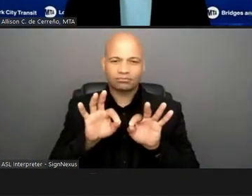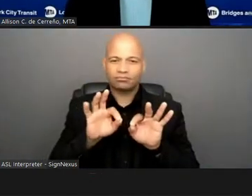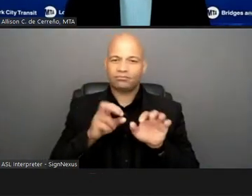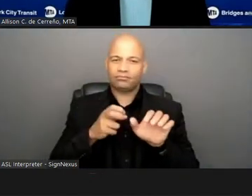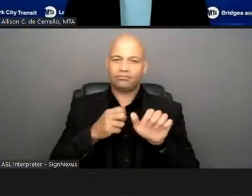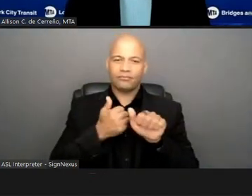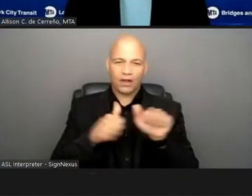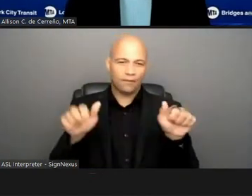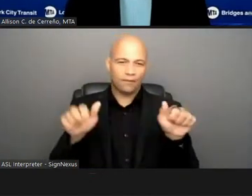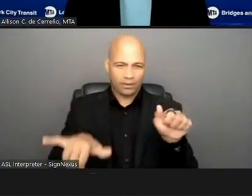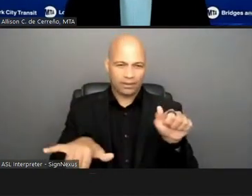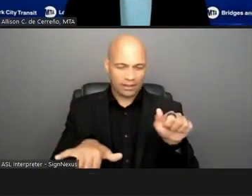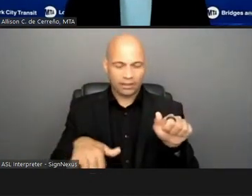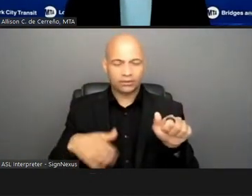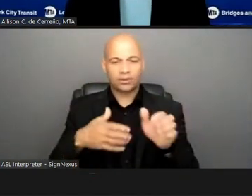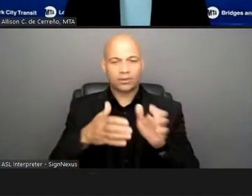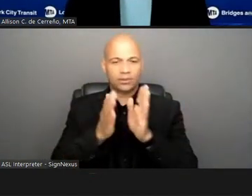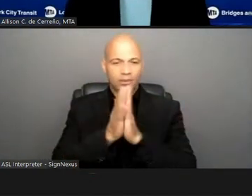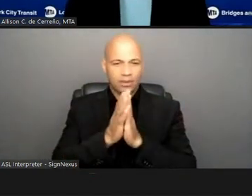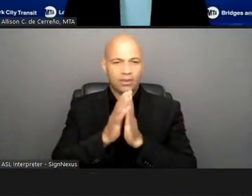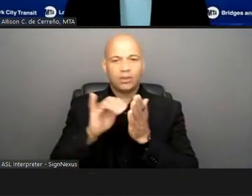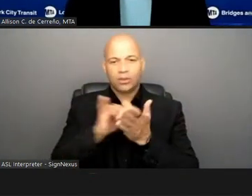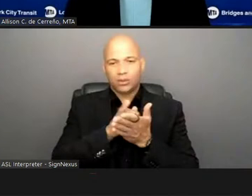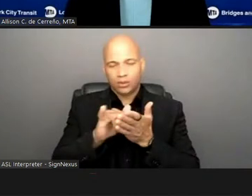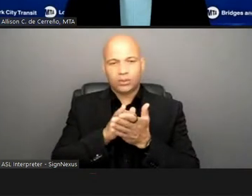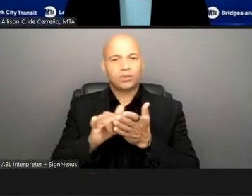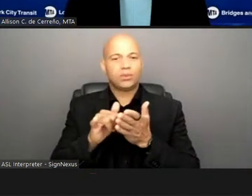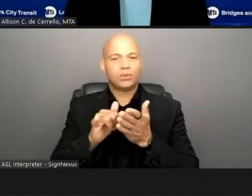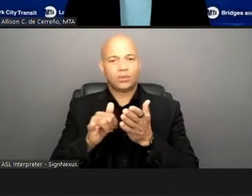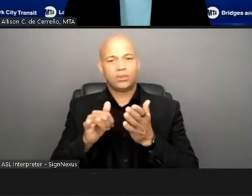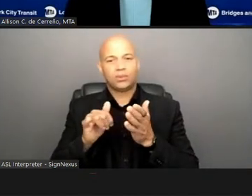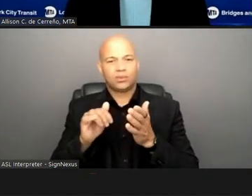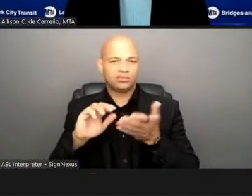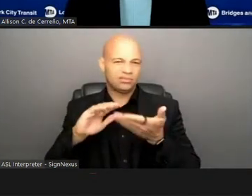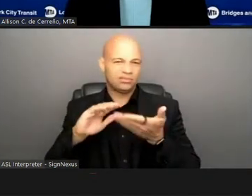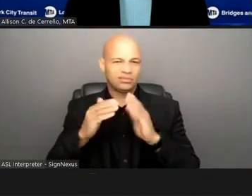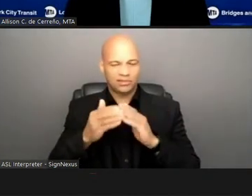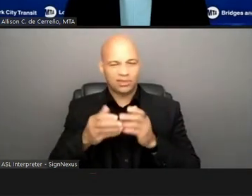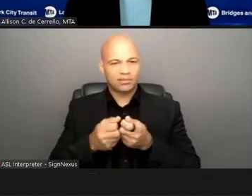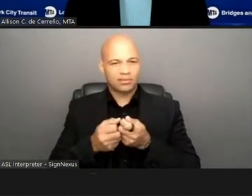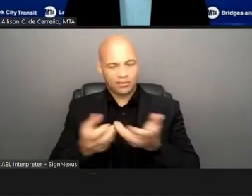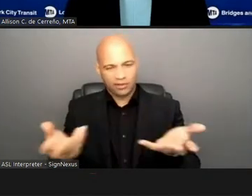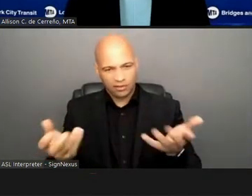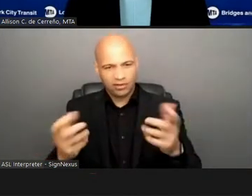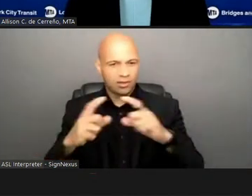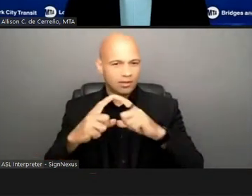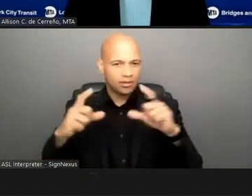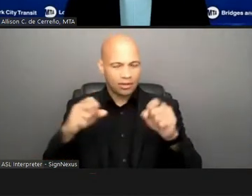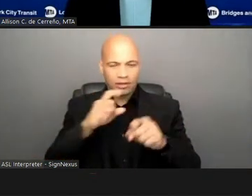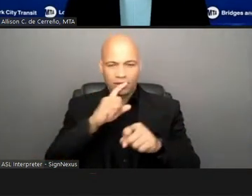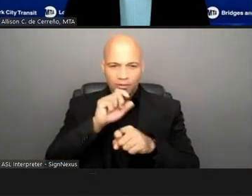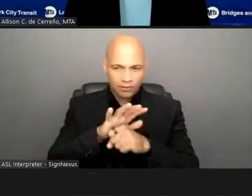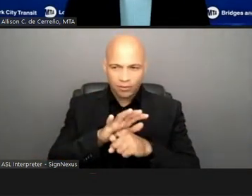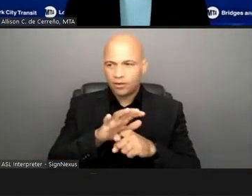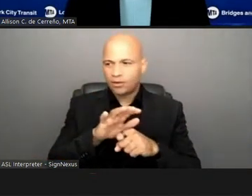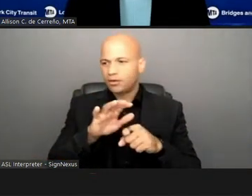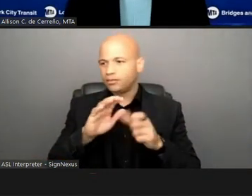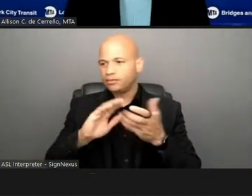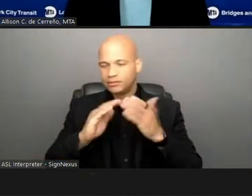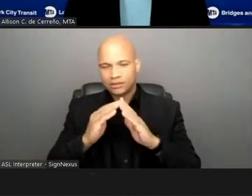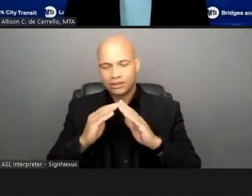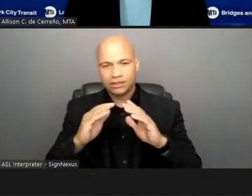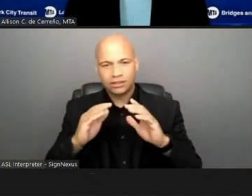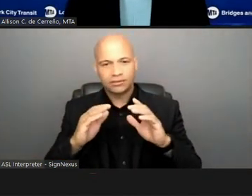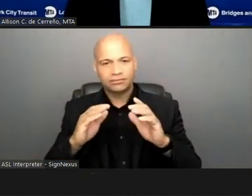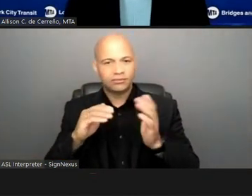ask that the New York City issue disability placards be honored as they're confirmed by city doctors the state issued hanging placards